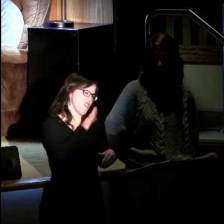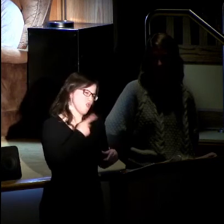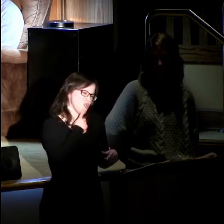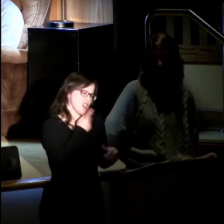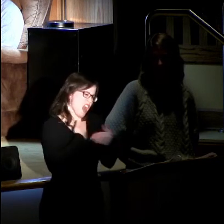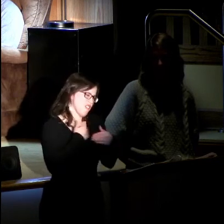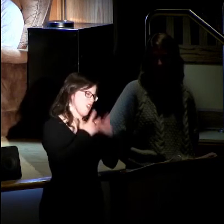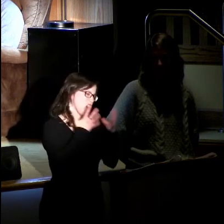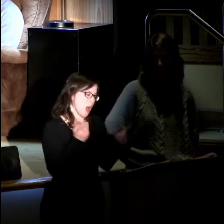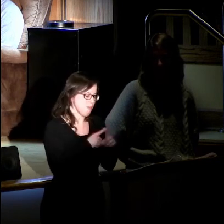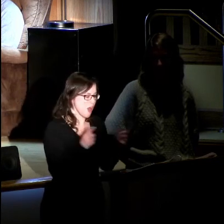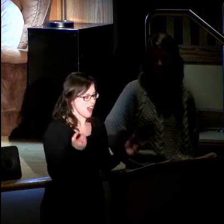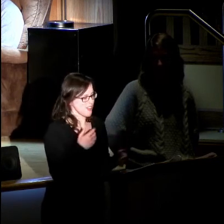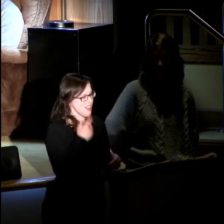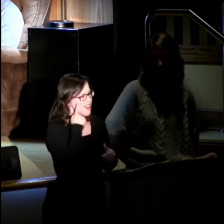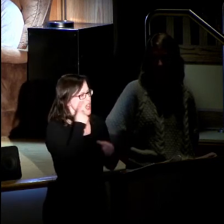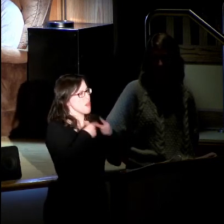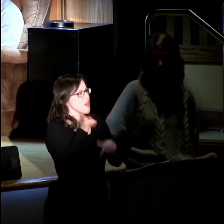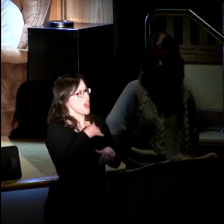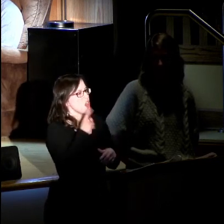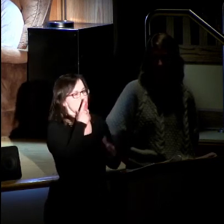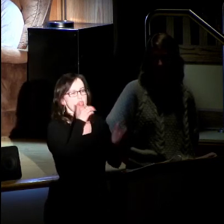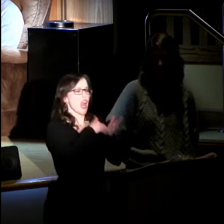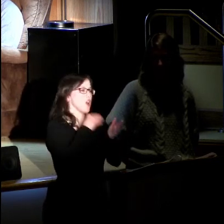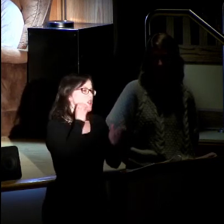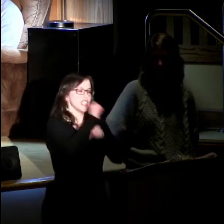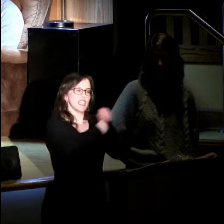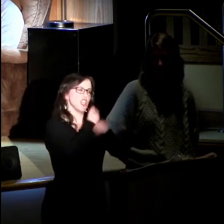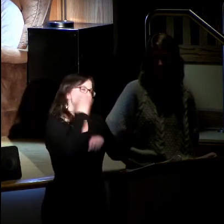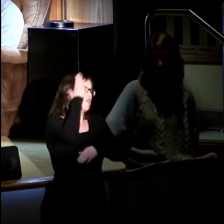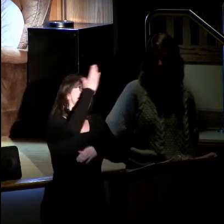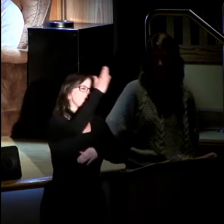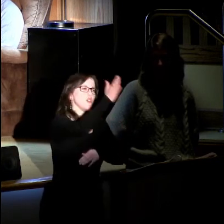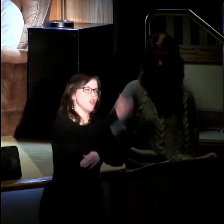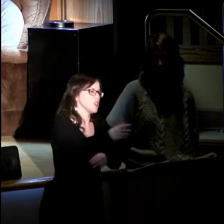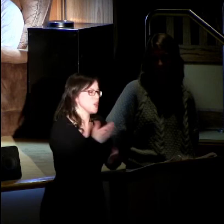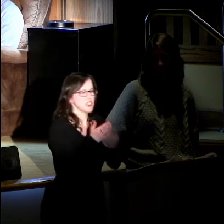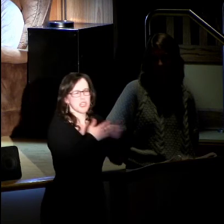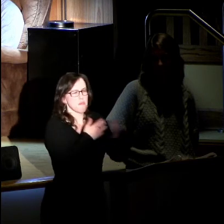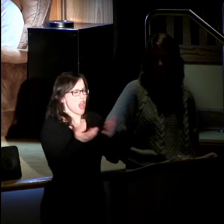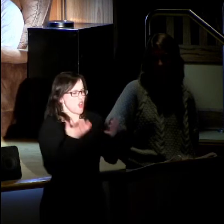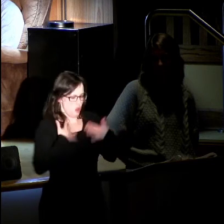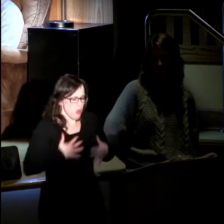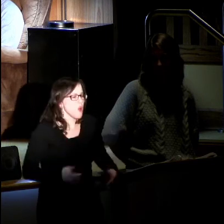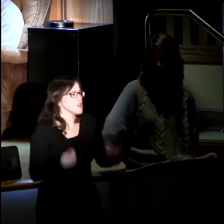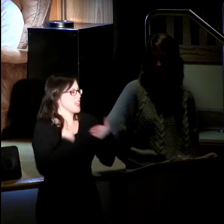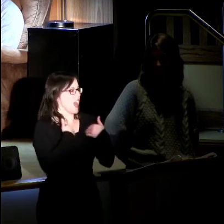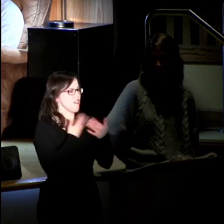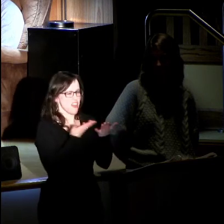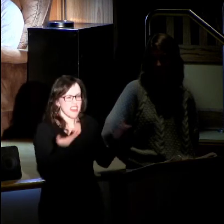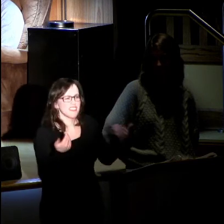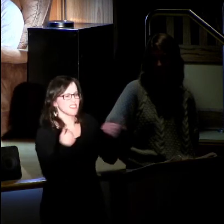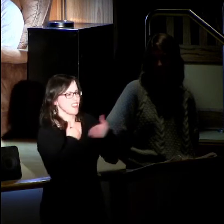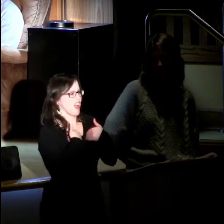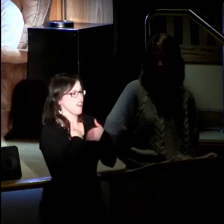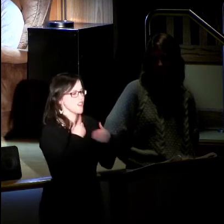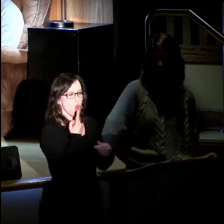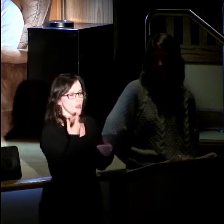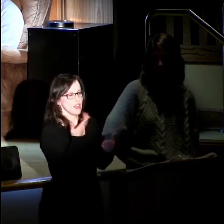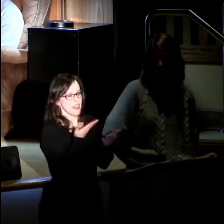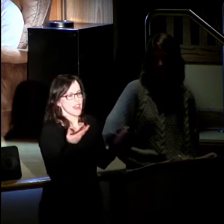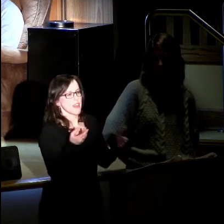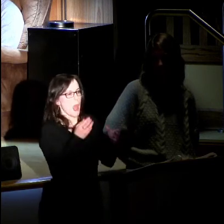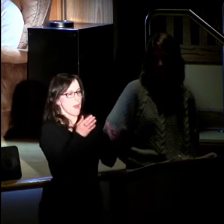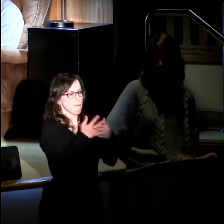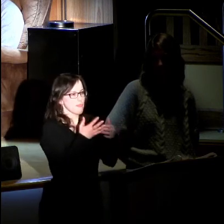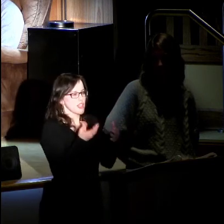1,000 years from now, it's not going to matter a hill of beans what kind of clothes I'm wearing or how much money I have in the bank. All that's going to matter is my relationship with